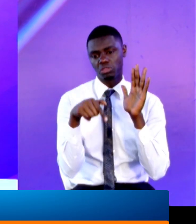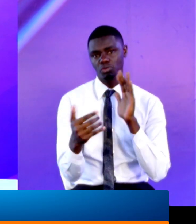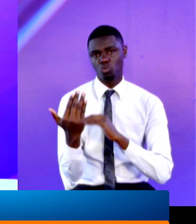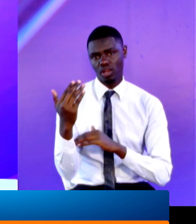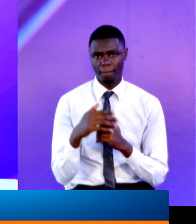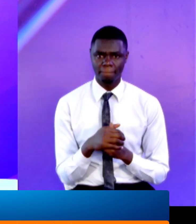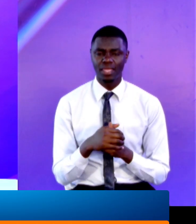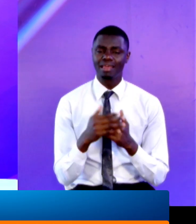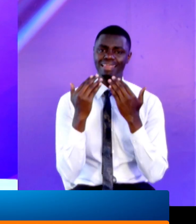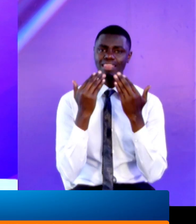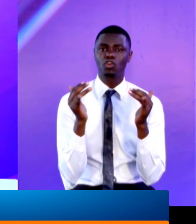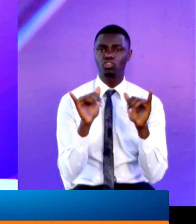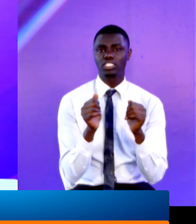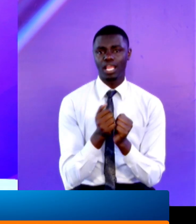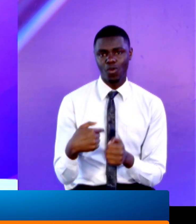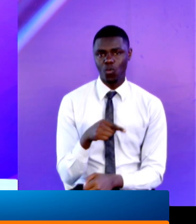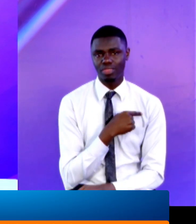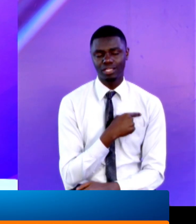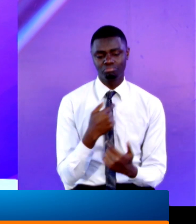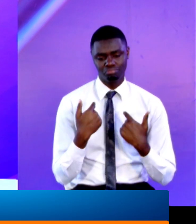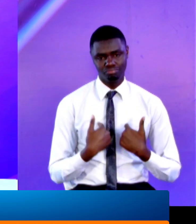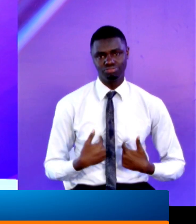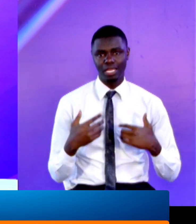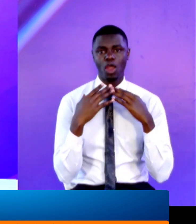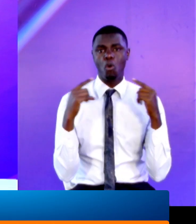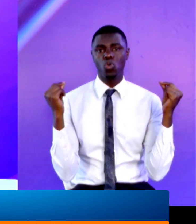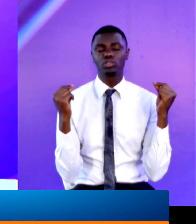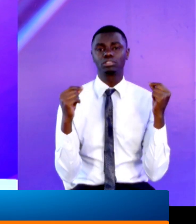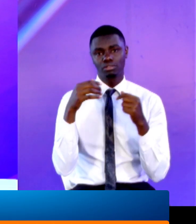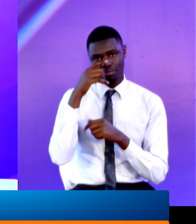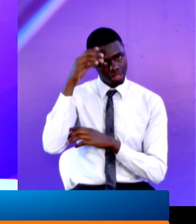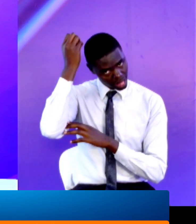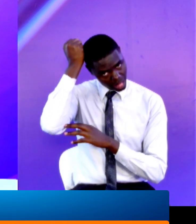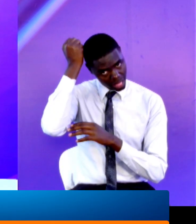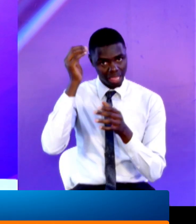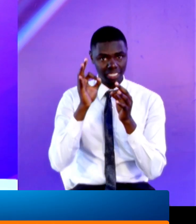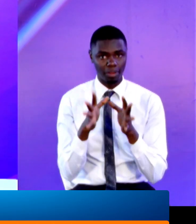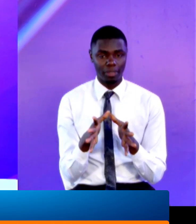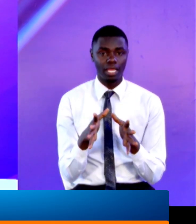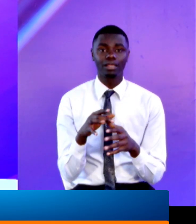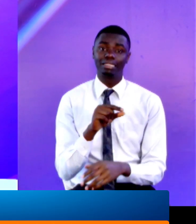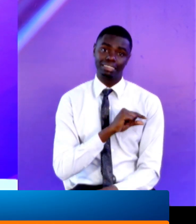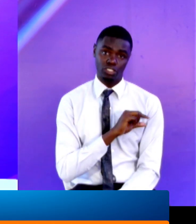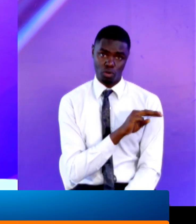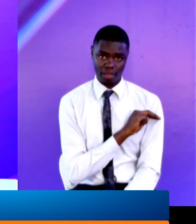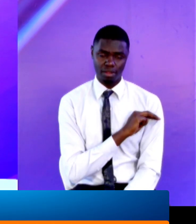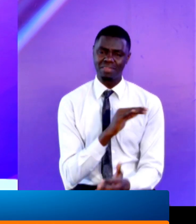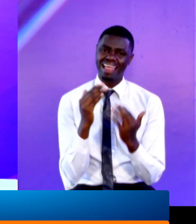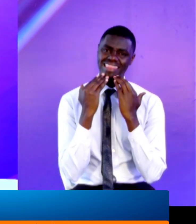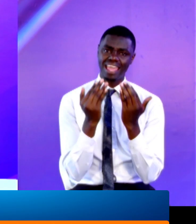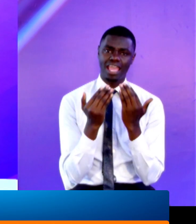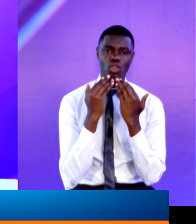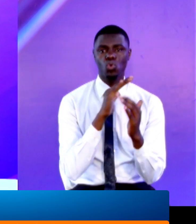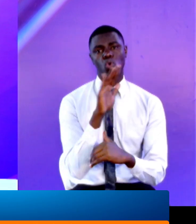morning. I very much thank you for staying tuned with us. I've been your host, Bill Clinton Odhiambo, with my sign language interpreter, Gideon Maina. A massive thank you